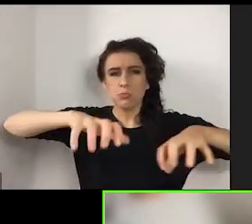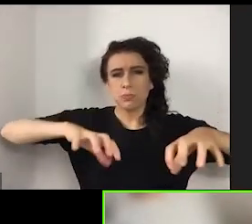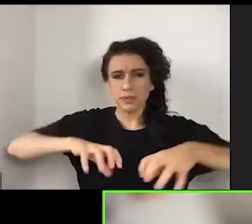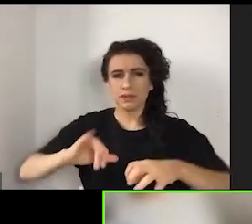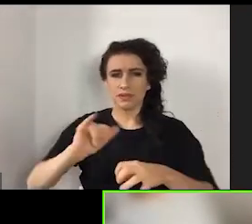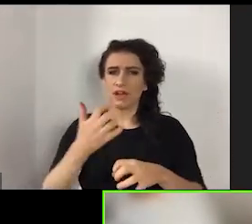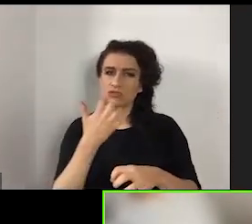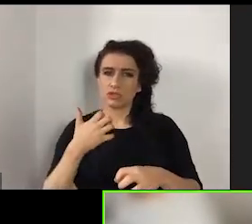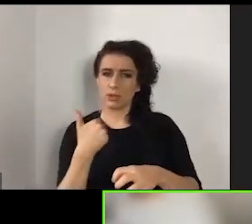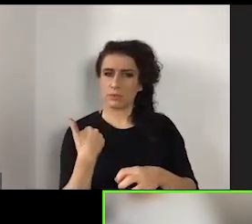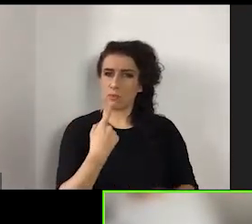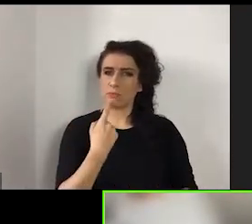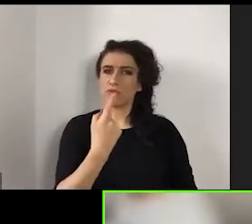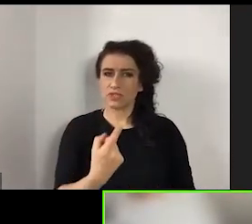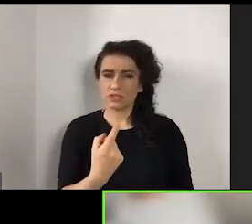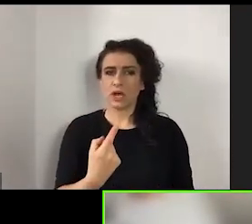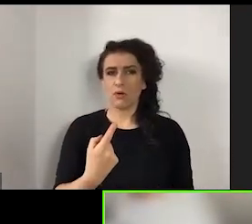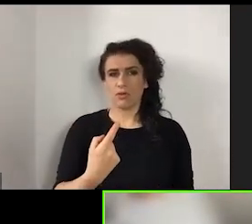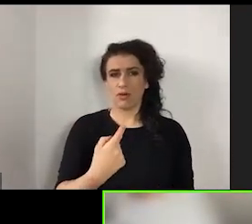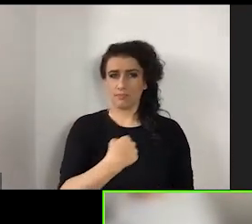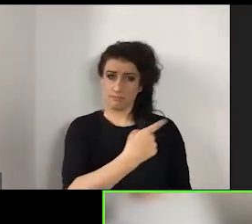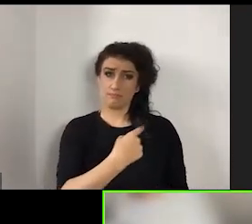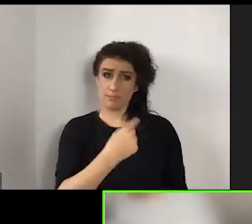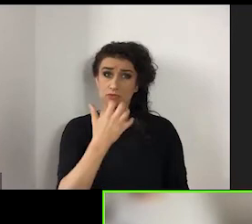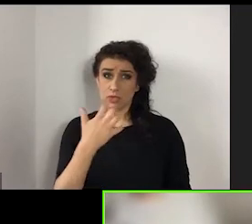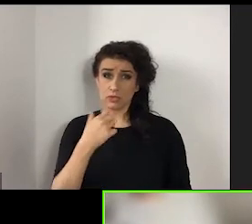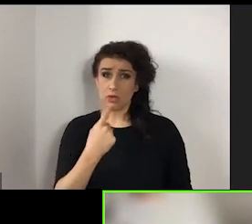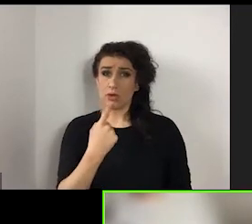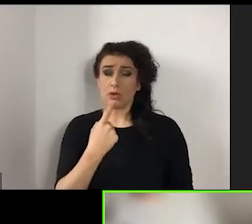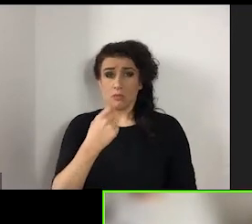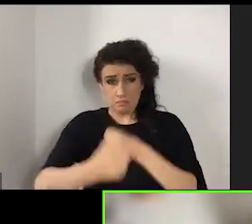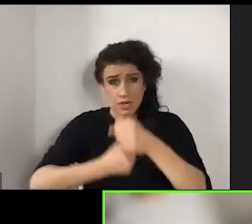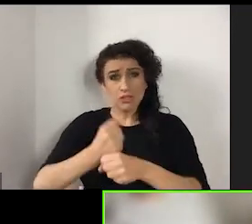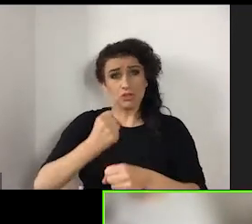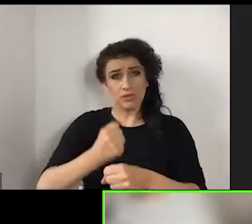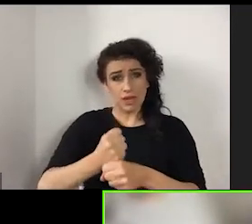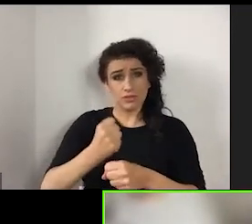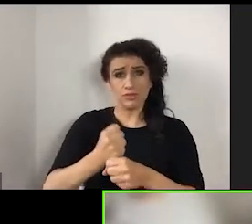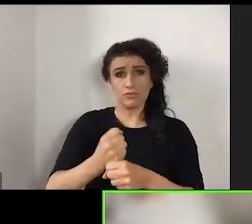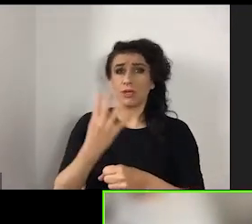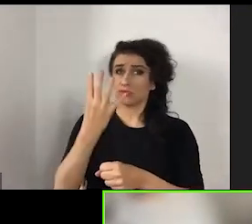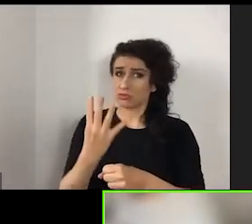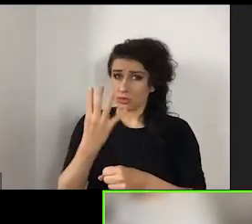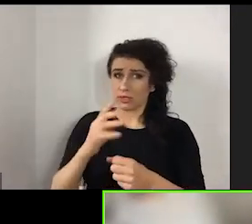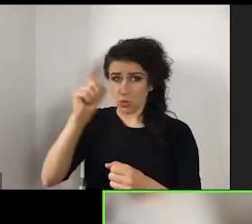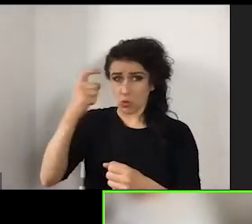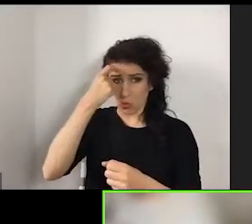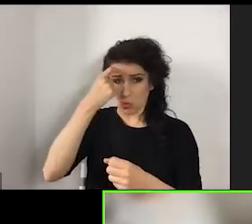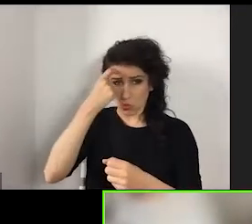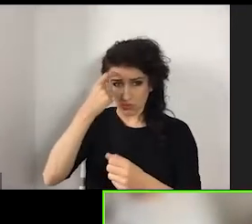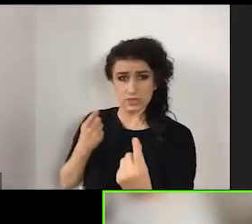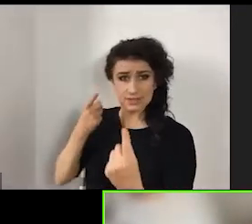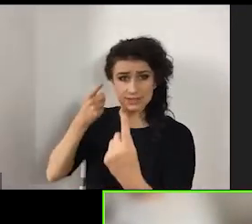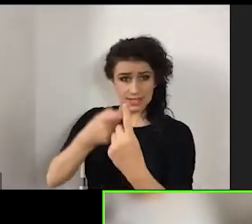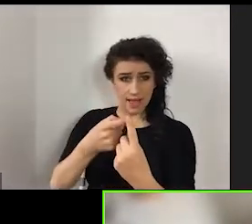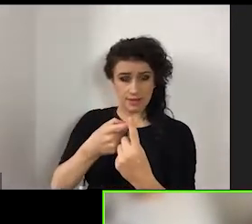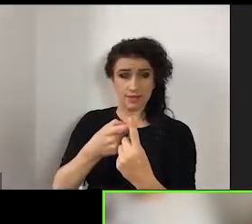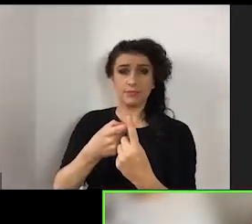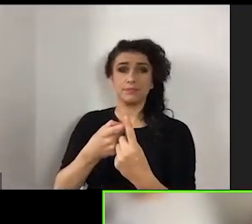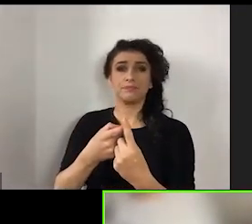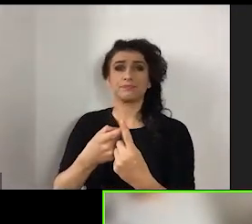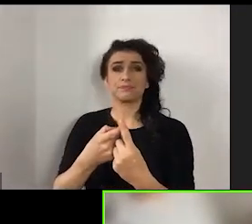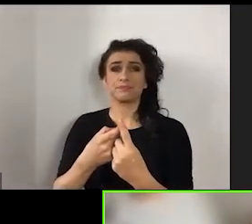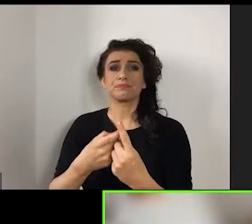then we added this empowerment pillar at the end, because we realized we can raise awareness, girls are